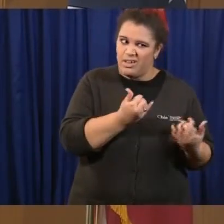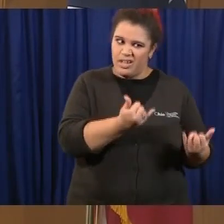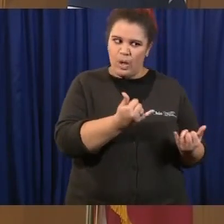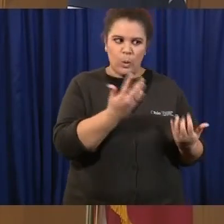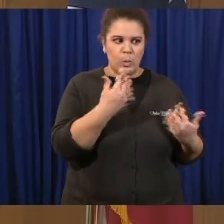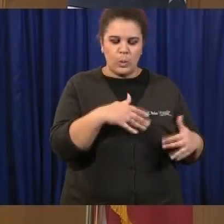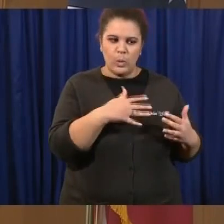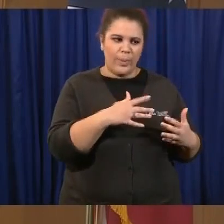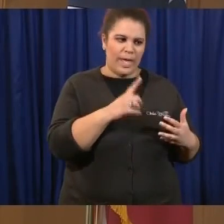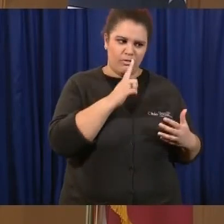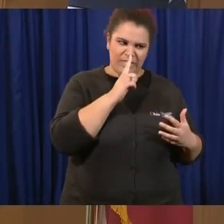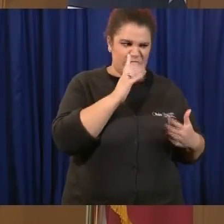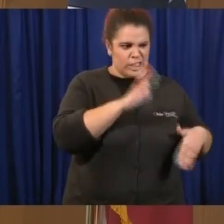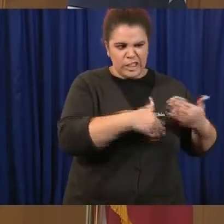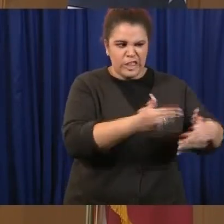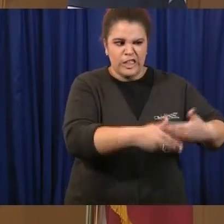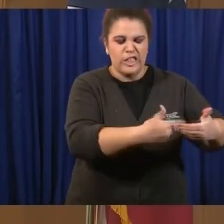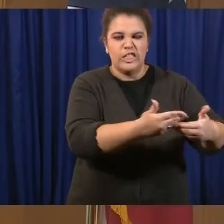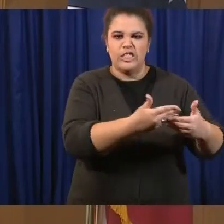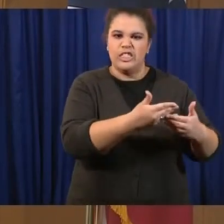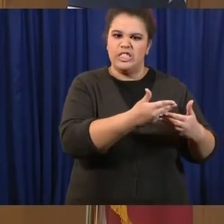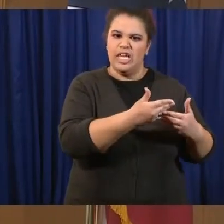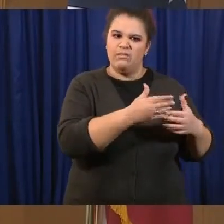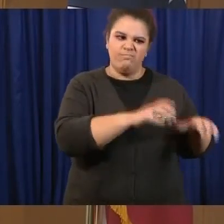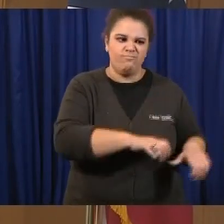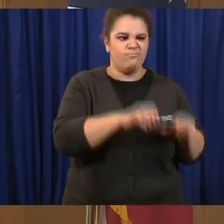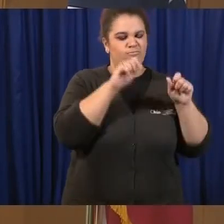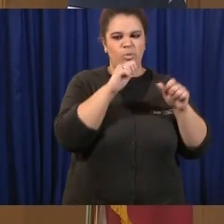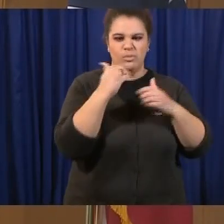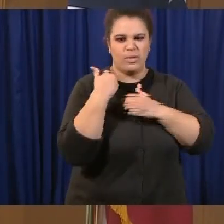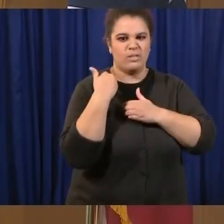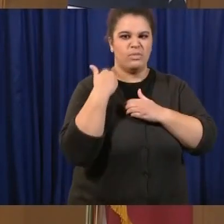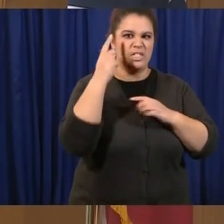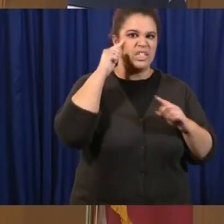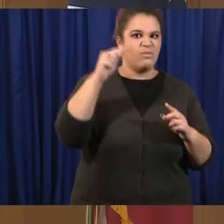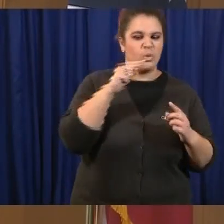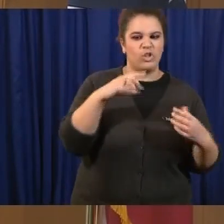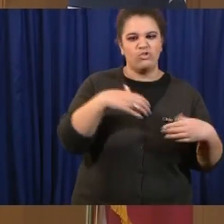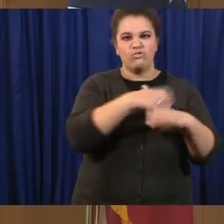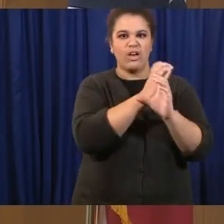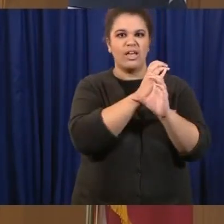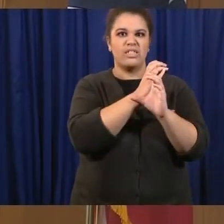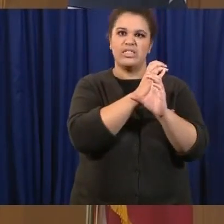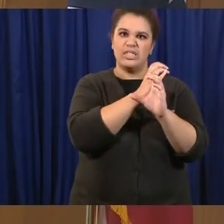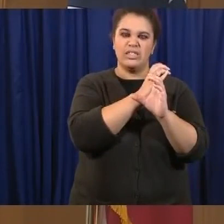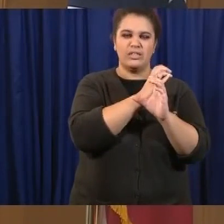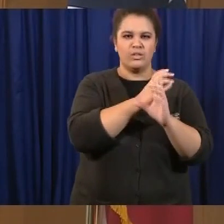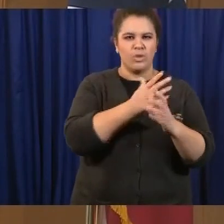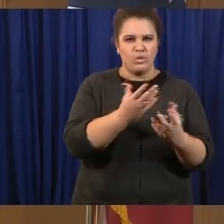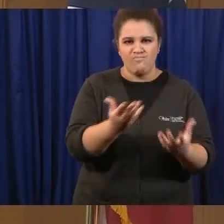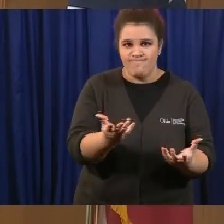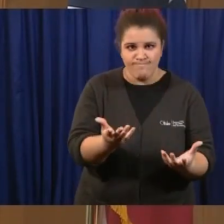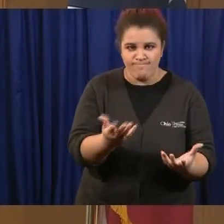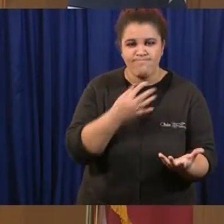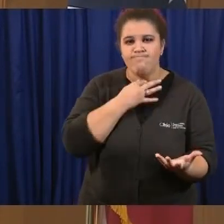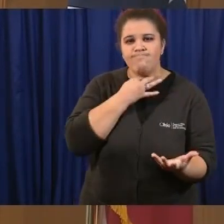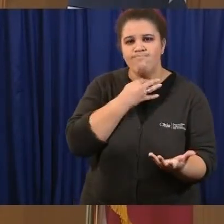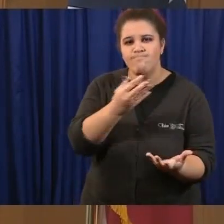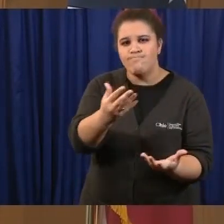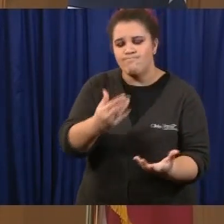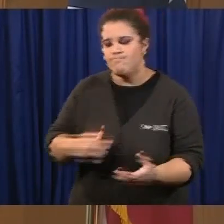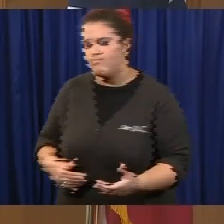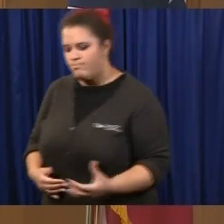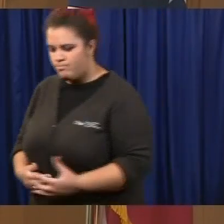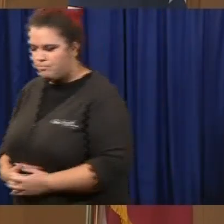We're not going to make that announcement today. You know, we're going to be consulting with members of the General Assembly,